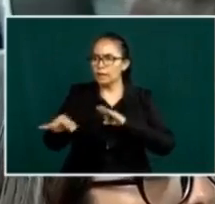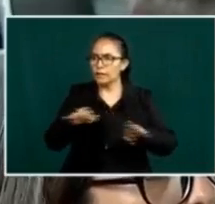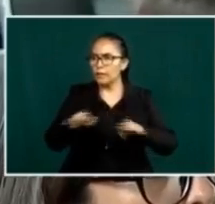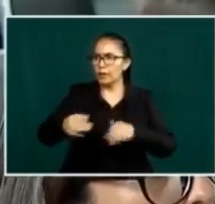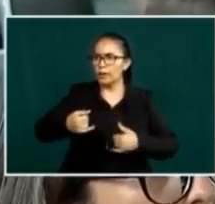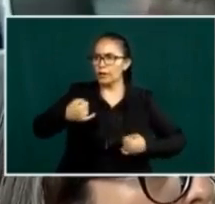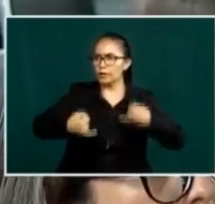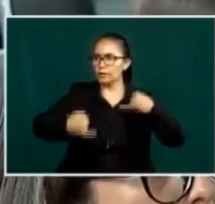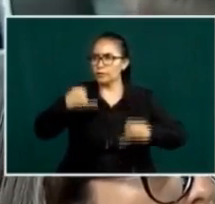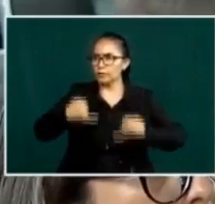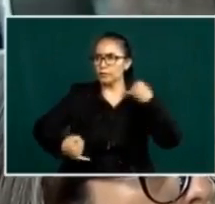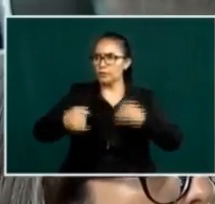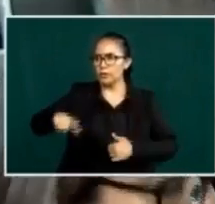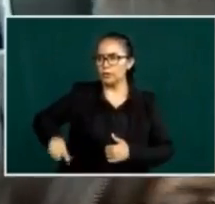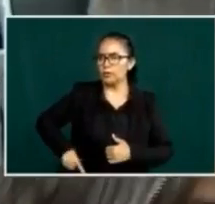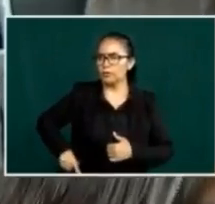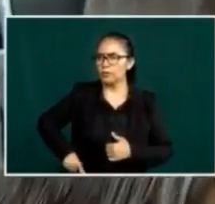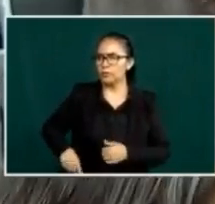involved.